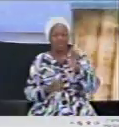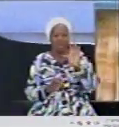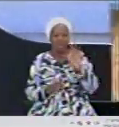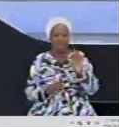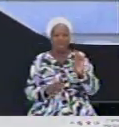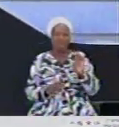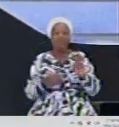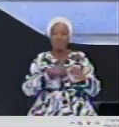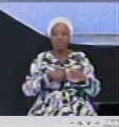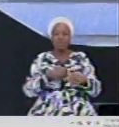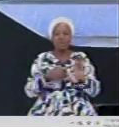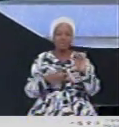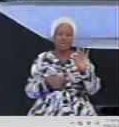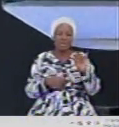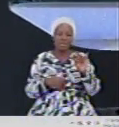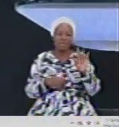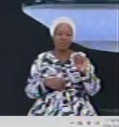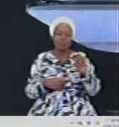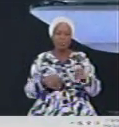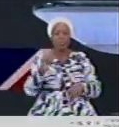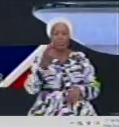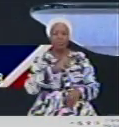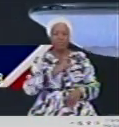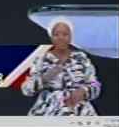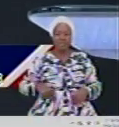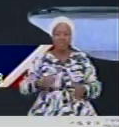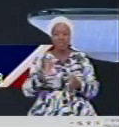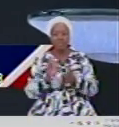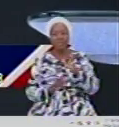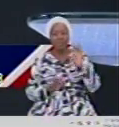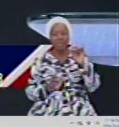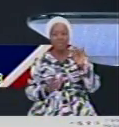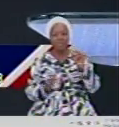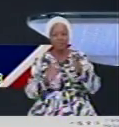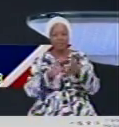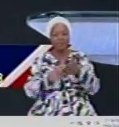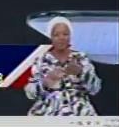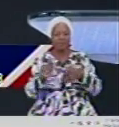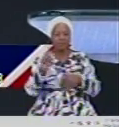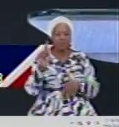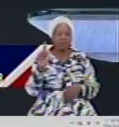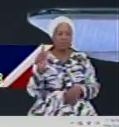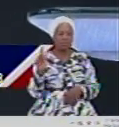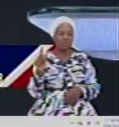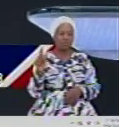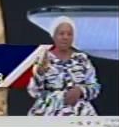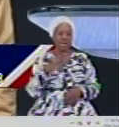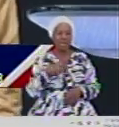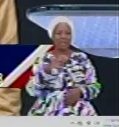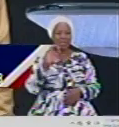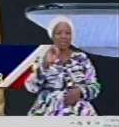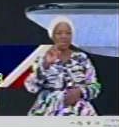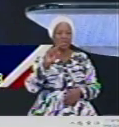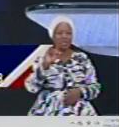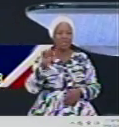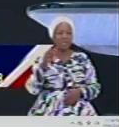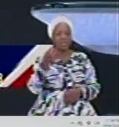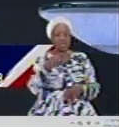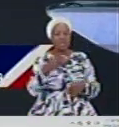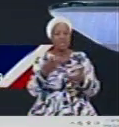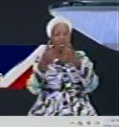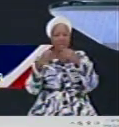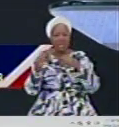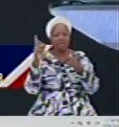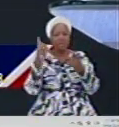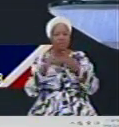Chapter 18, verse 21. 1 Kings 18, verse 21. And Elijah came unto all